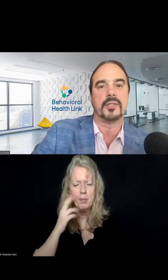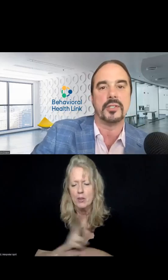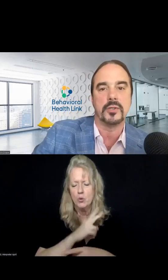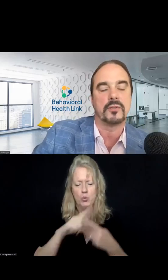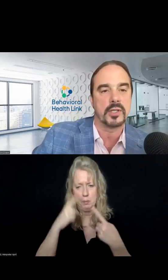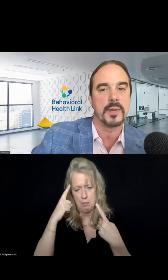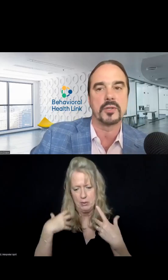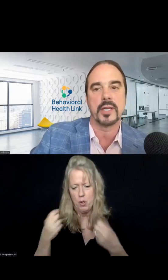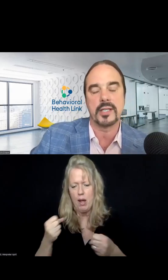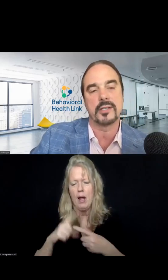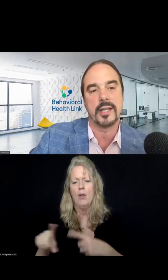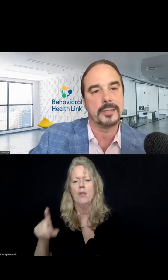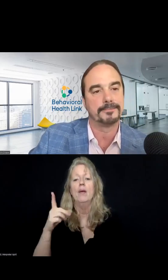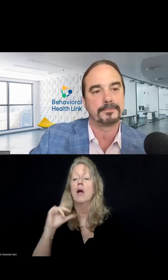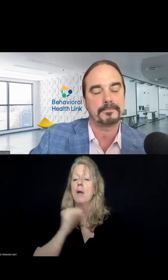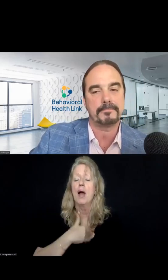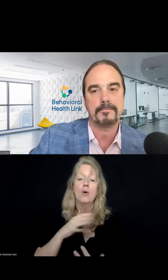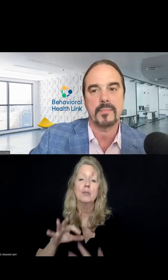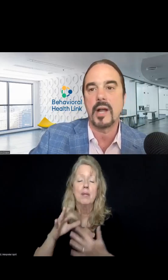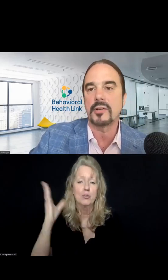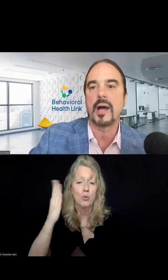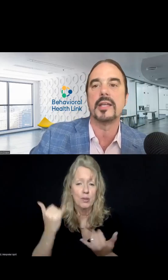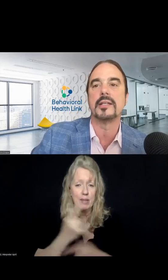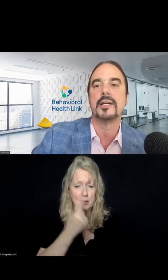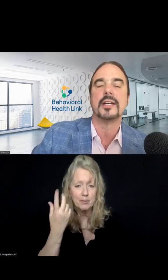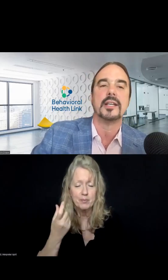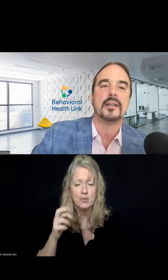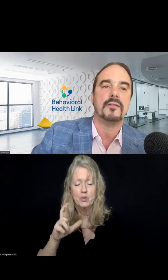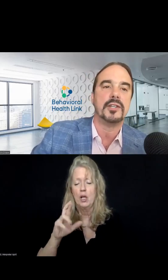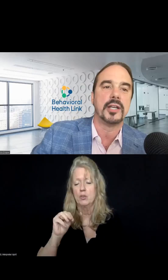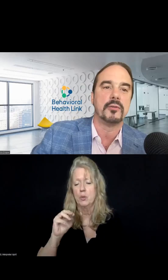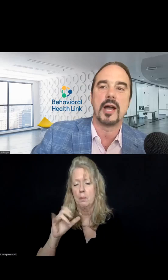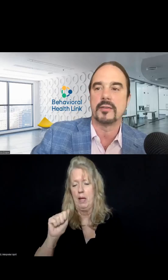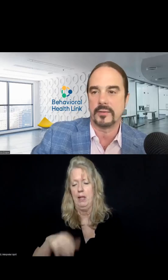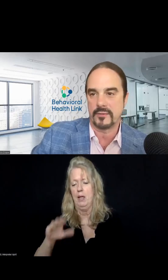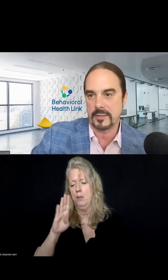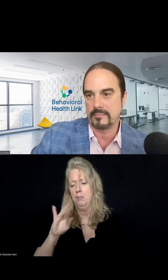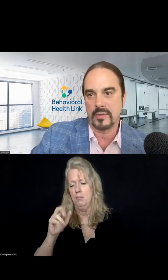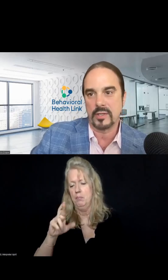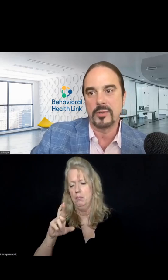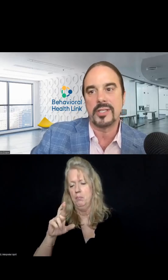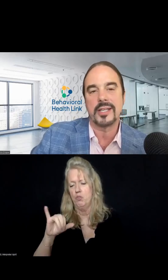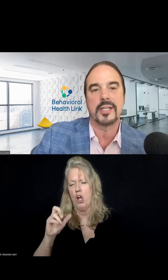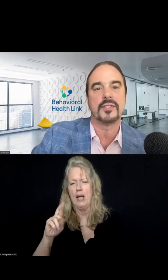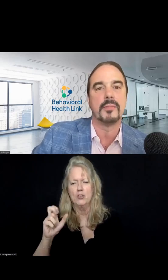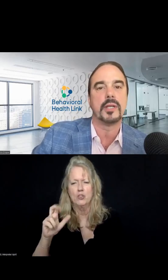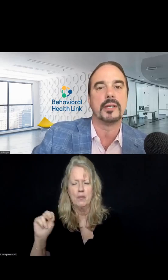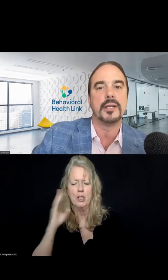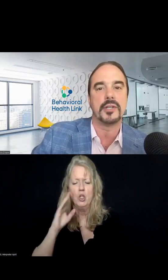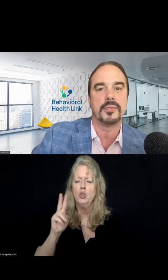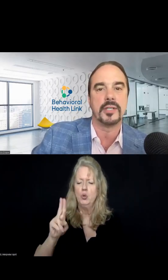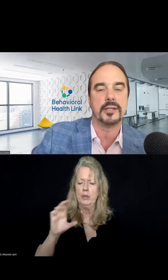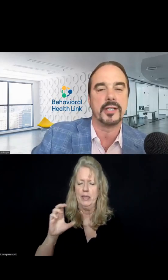and substance use from our special guest today, Dr. Maya Vijayaraghavan from UCSF